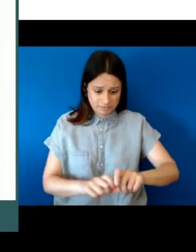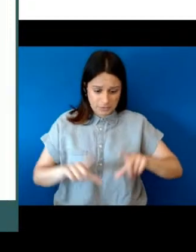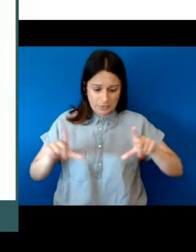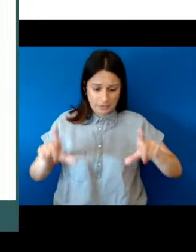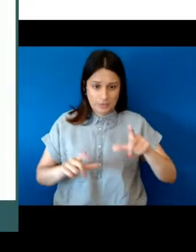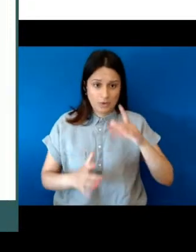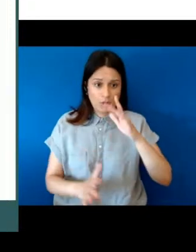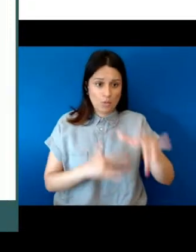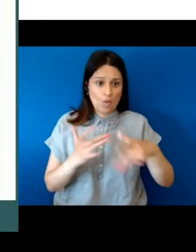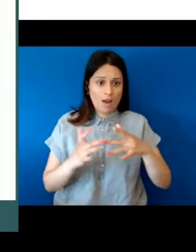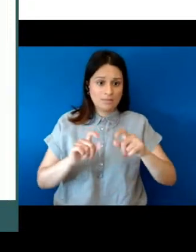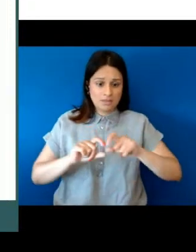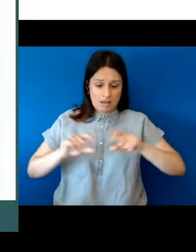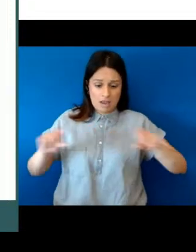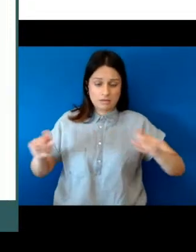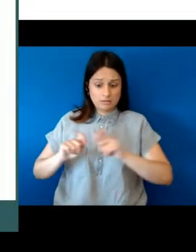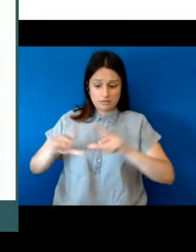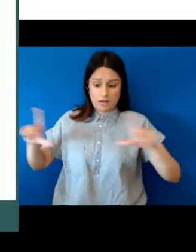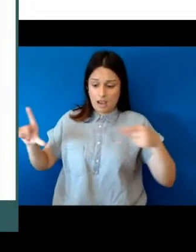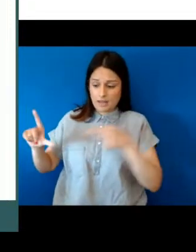this slide is